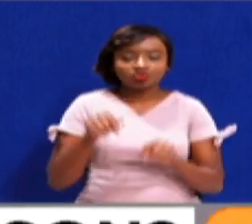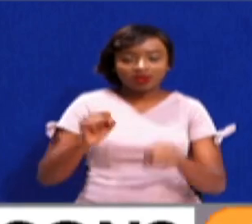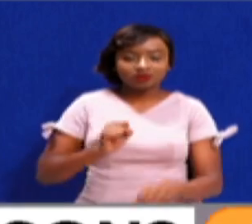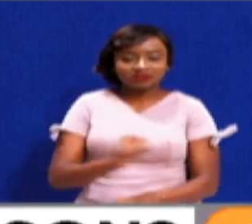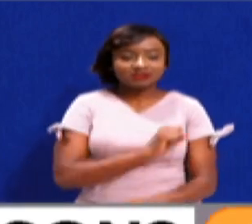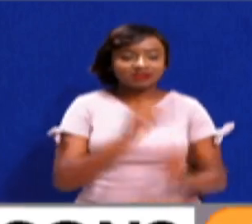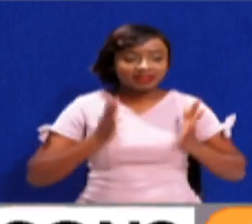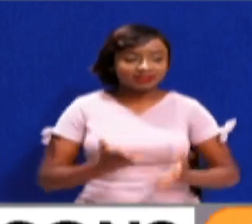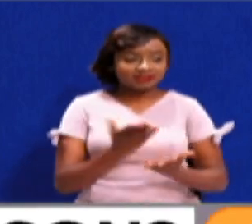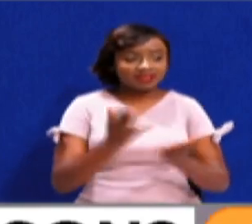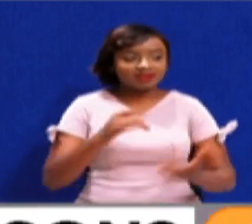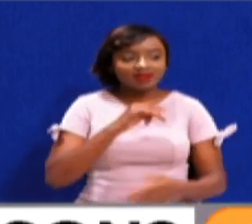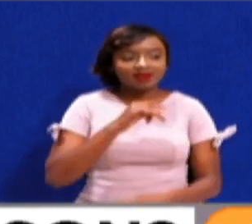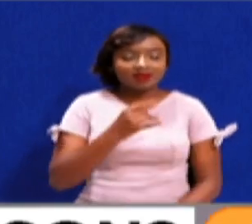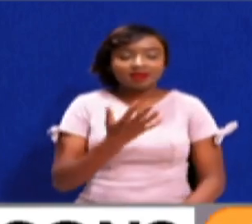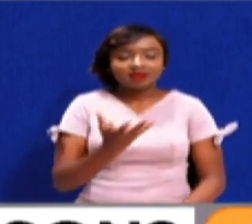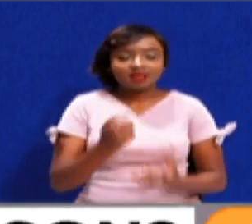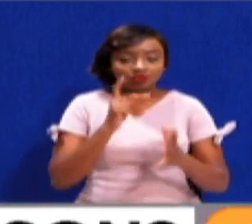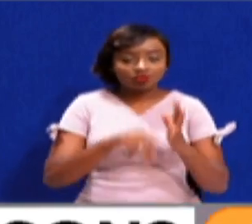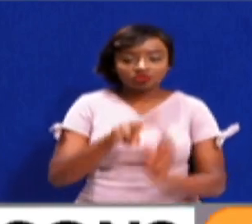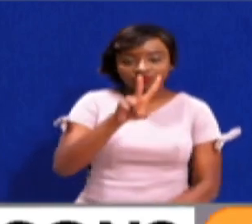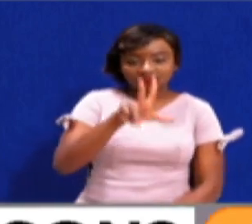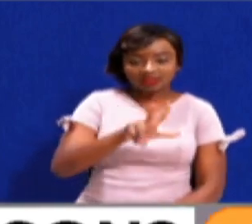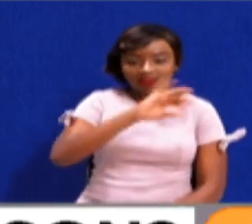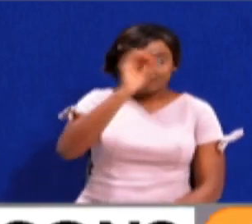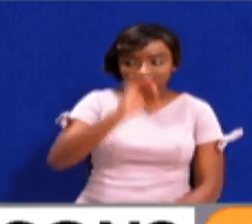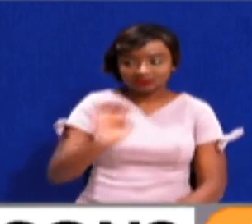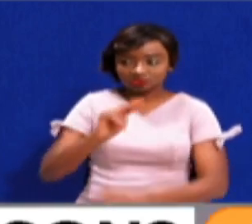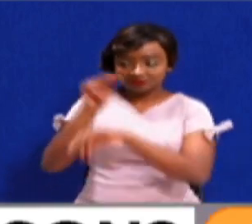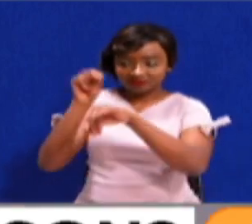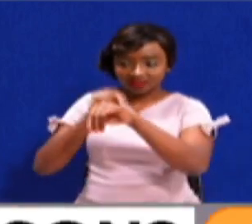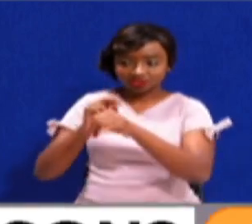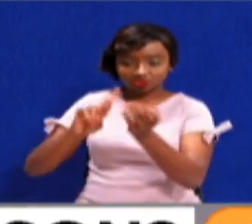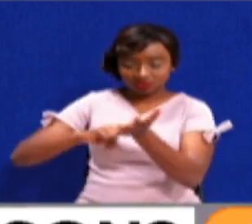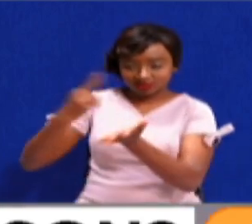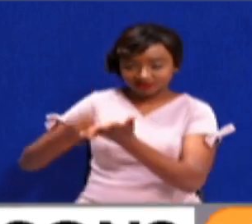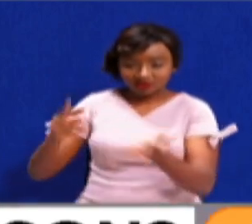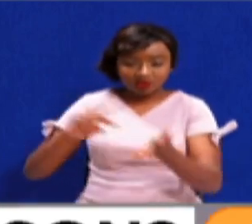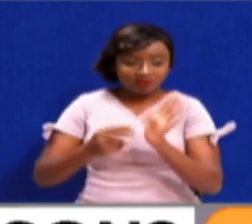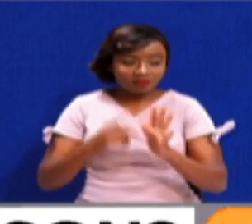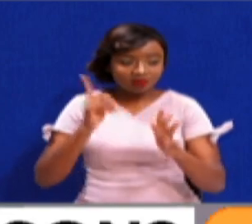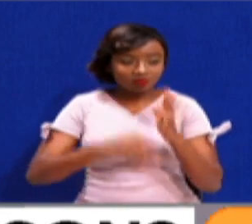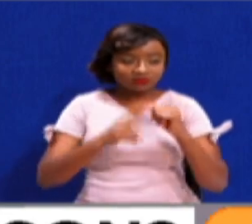are arguing about here, is about 23% of the national revenue. So a whole